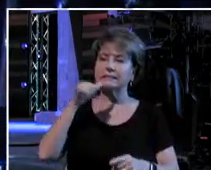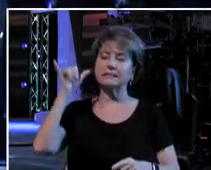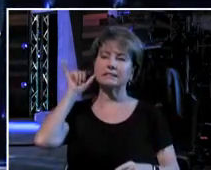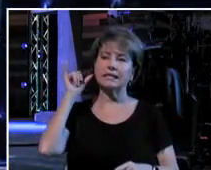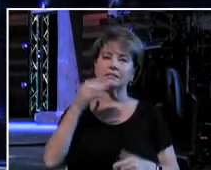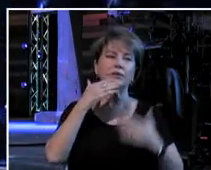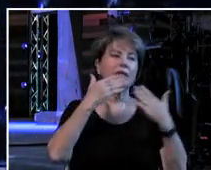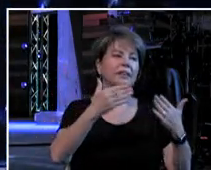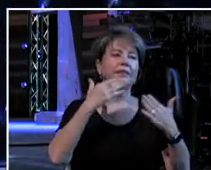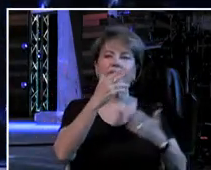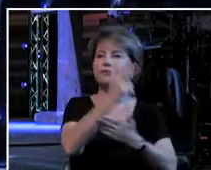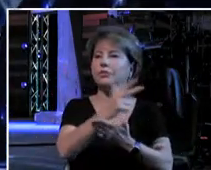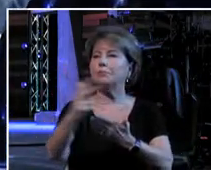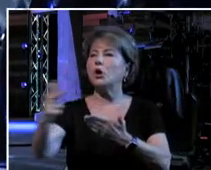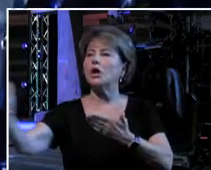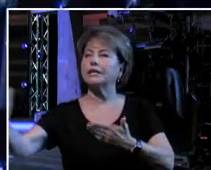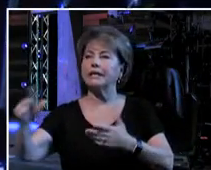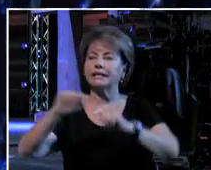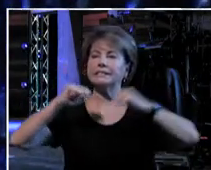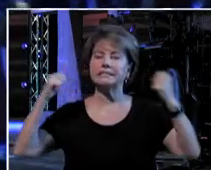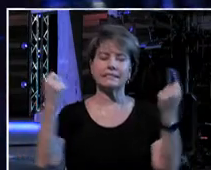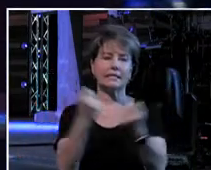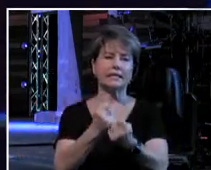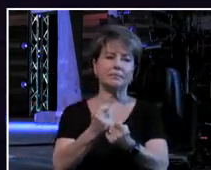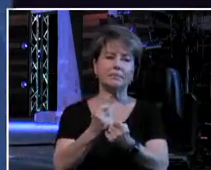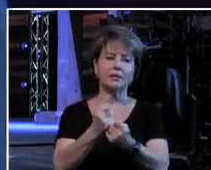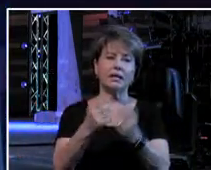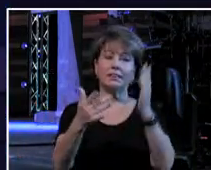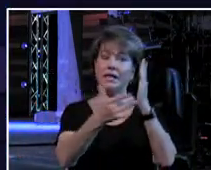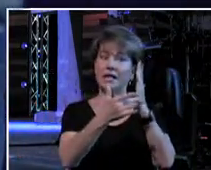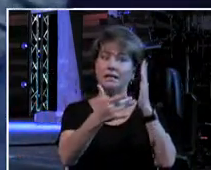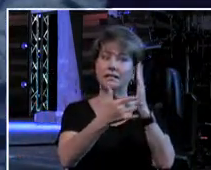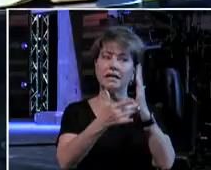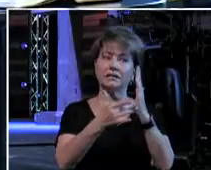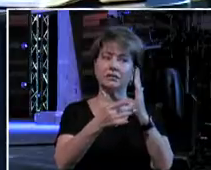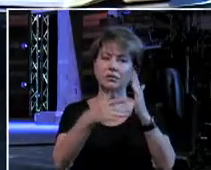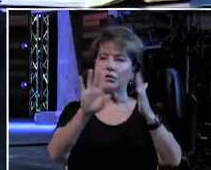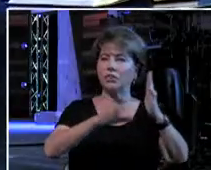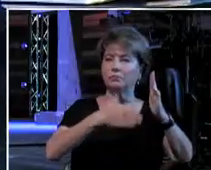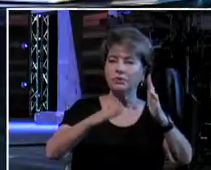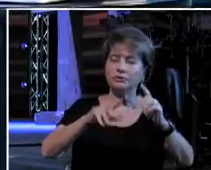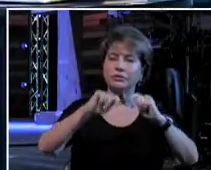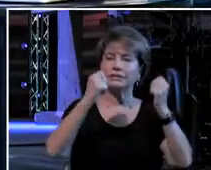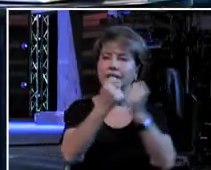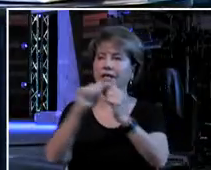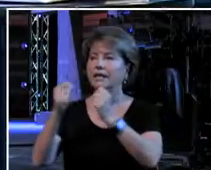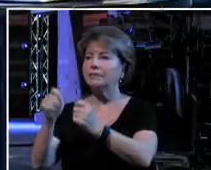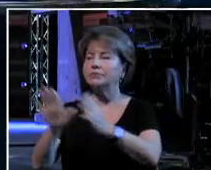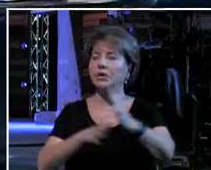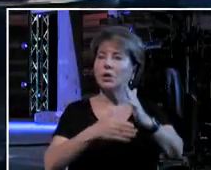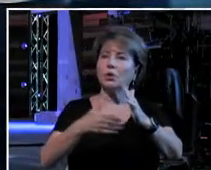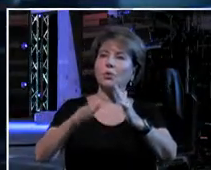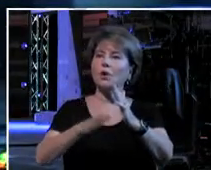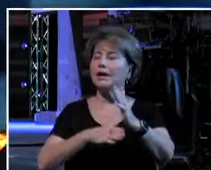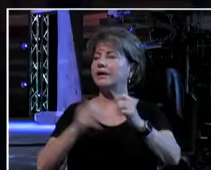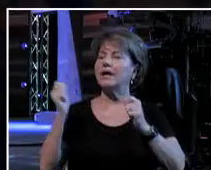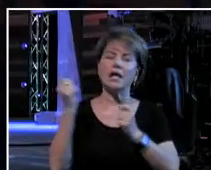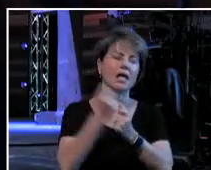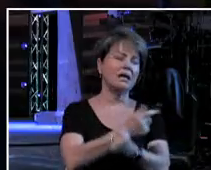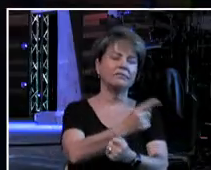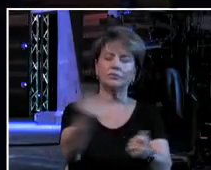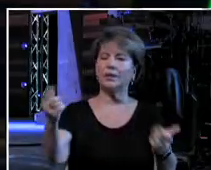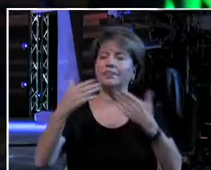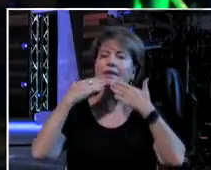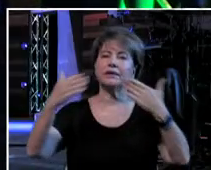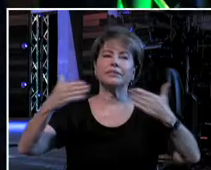our parking team, our tech arts team, our whole band who is here in choir. Let's just thank them.